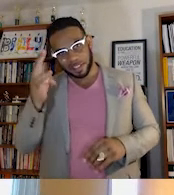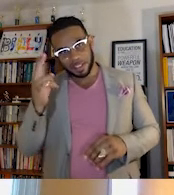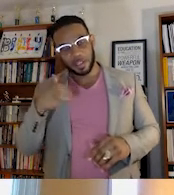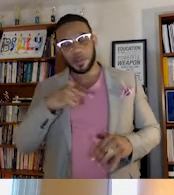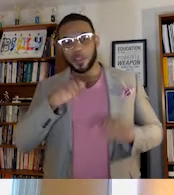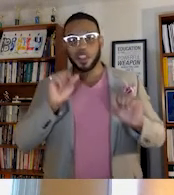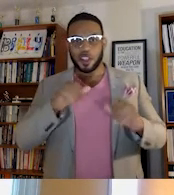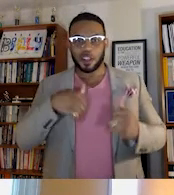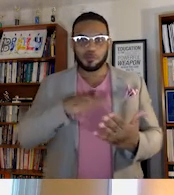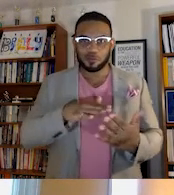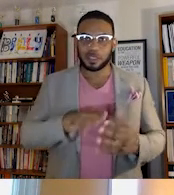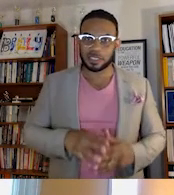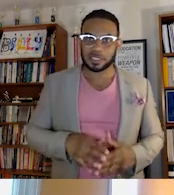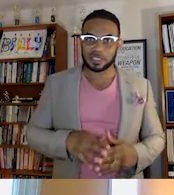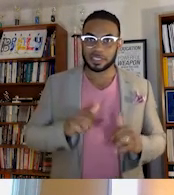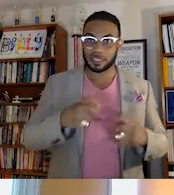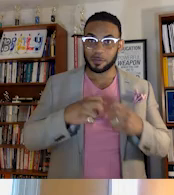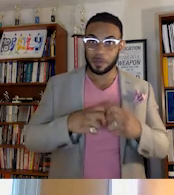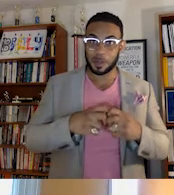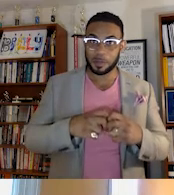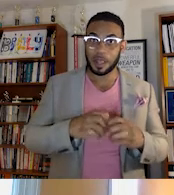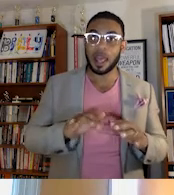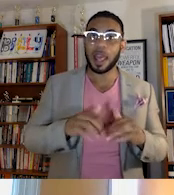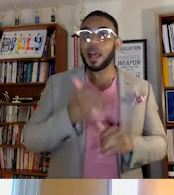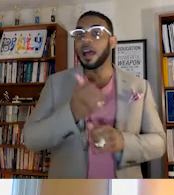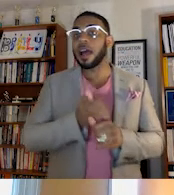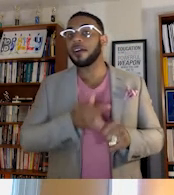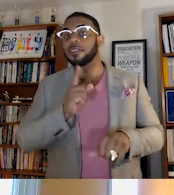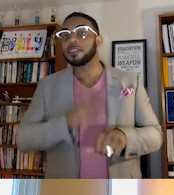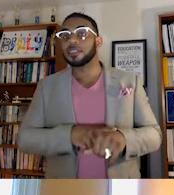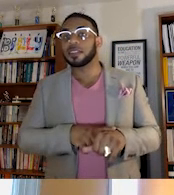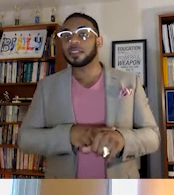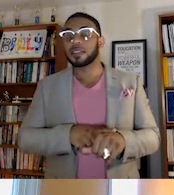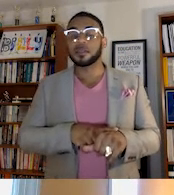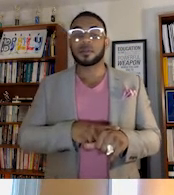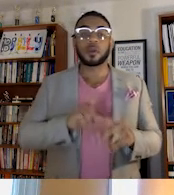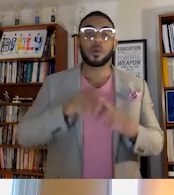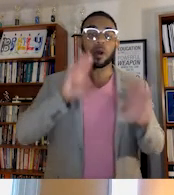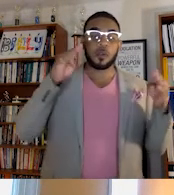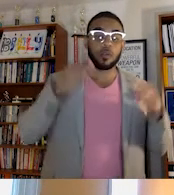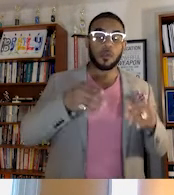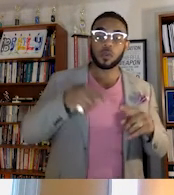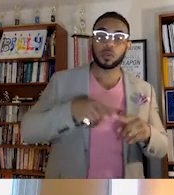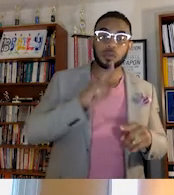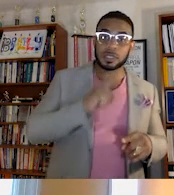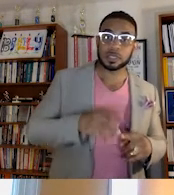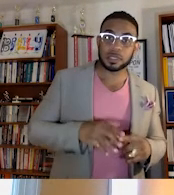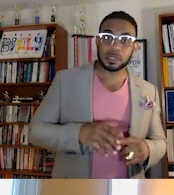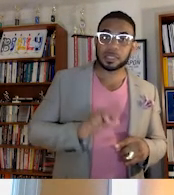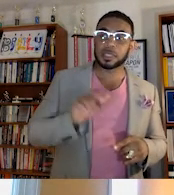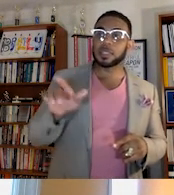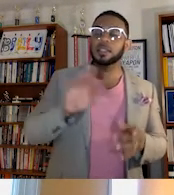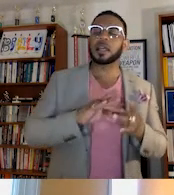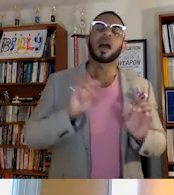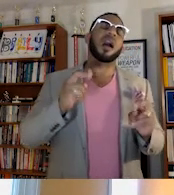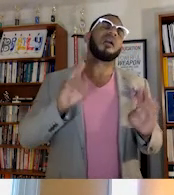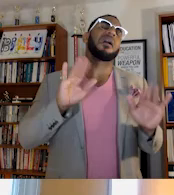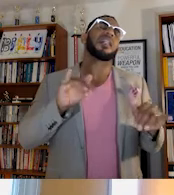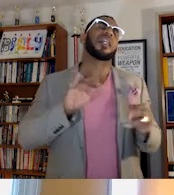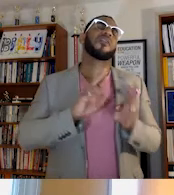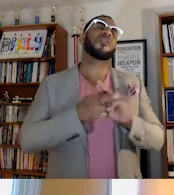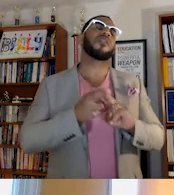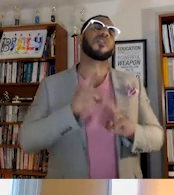that we could have addressed this problem, and how every time what it boiled down to is they're saying, oh, that's